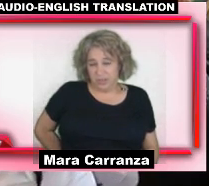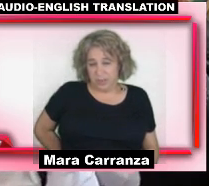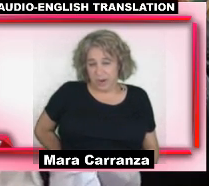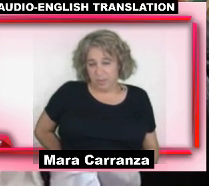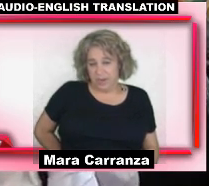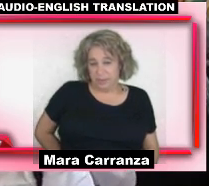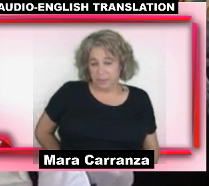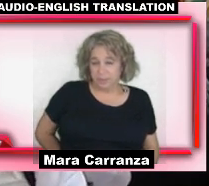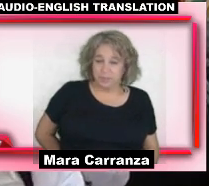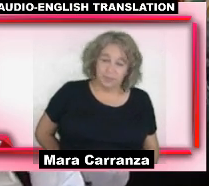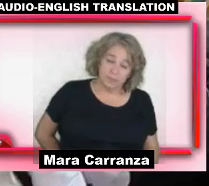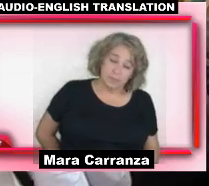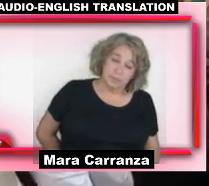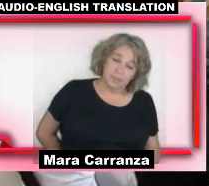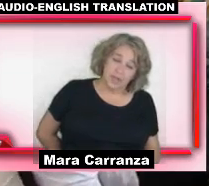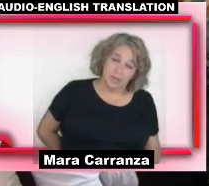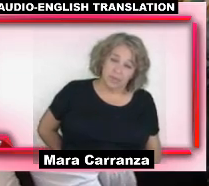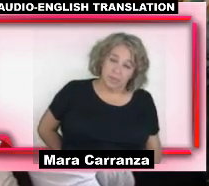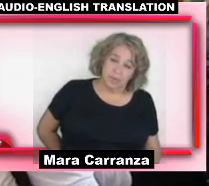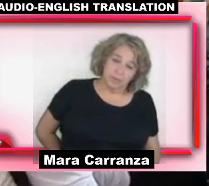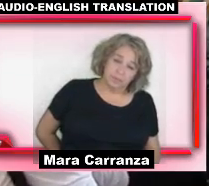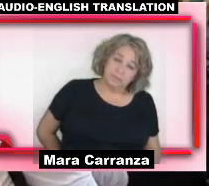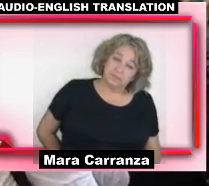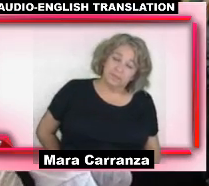educational department.